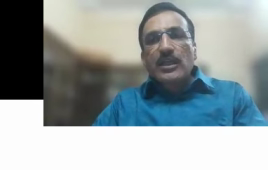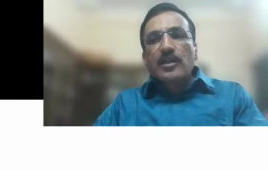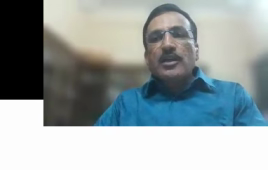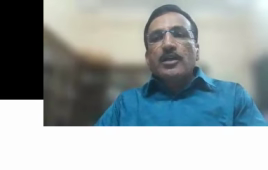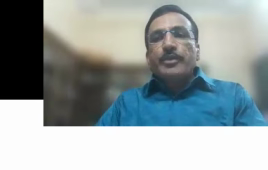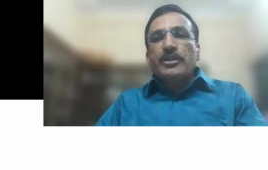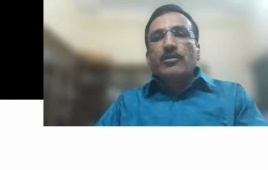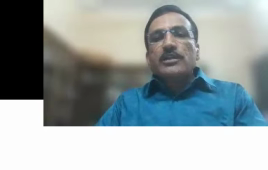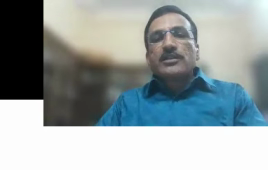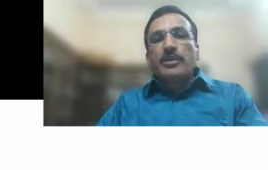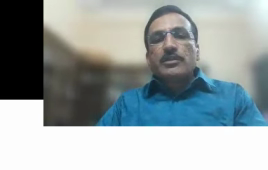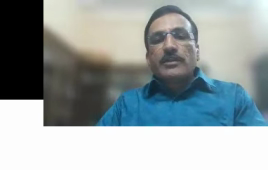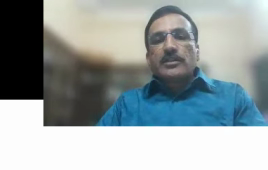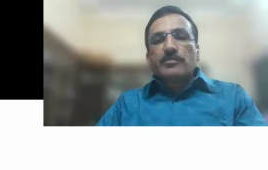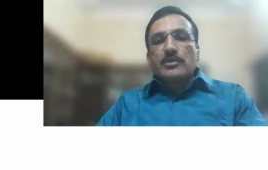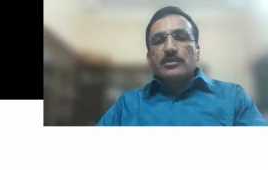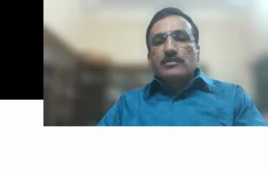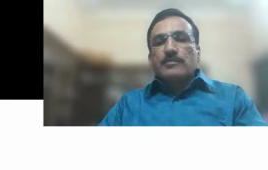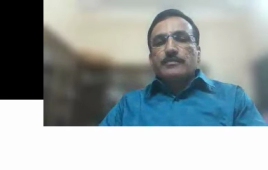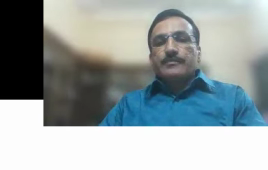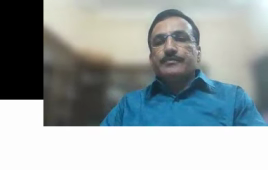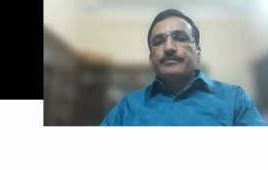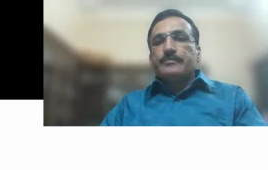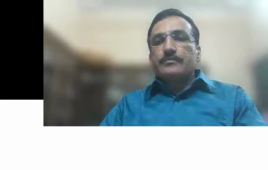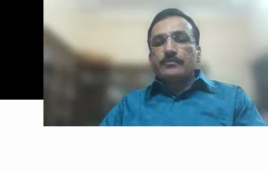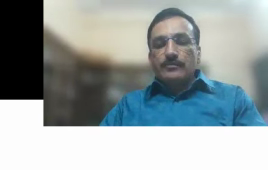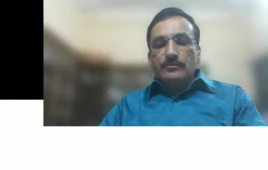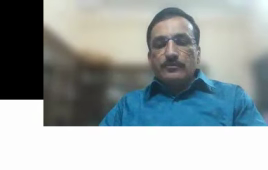say that they are periodic summative assessment.